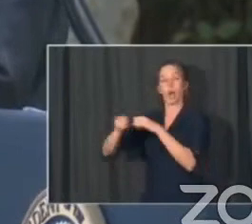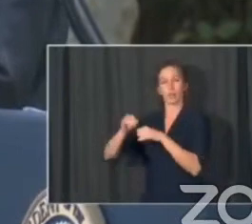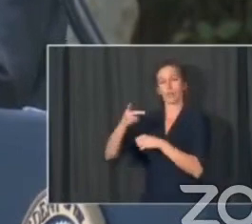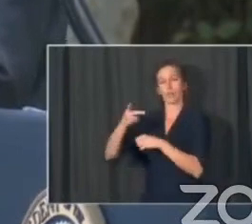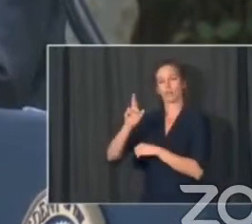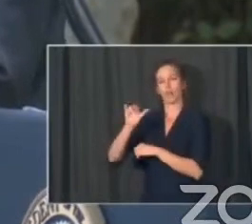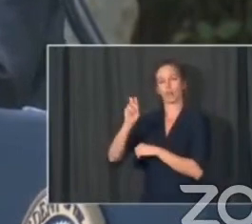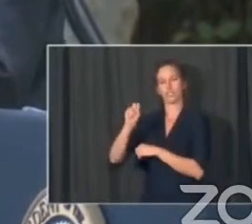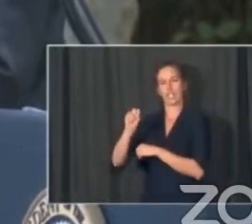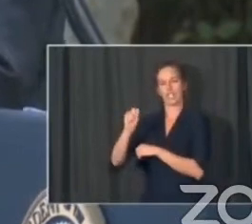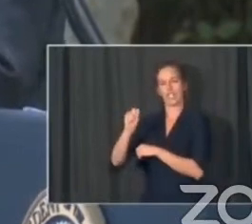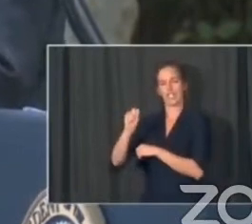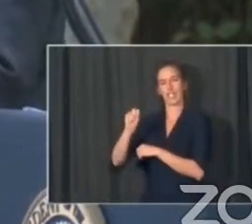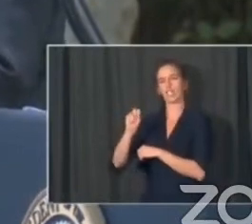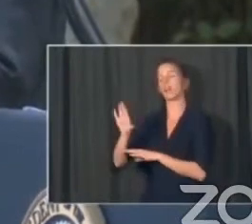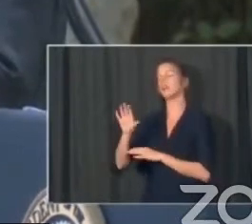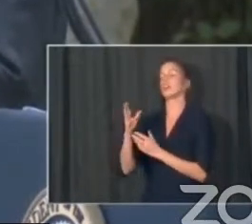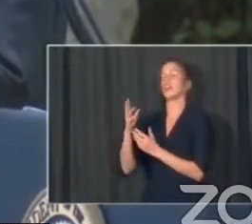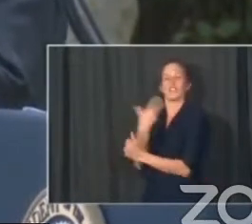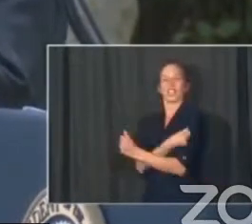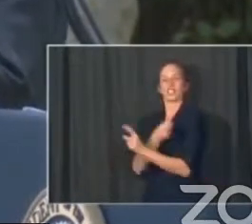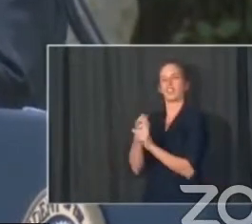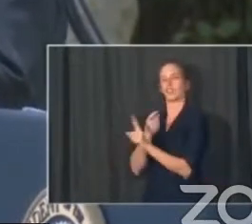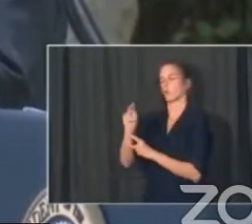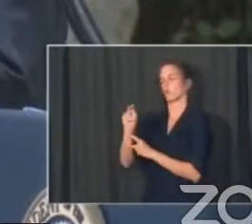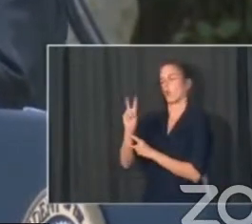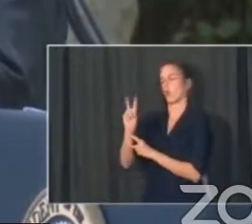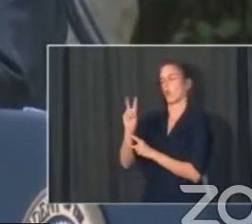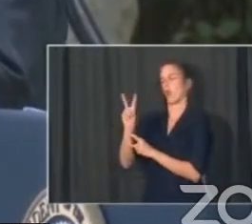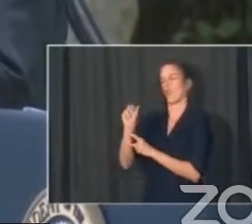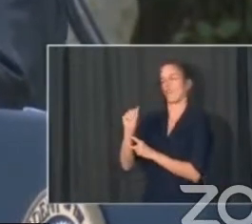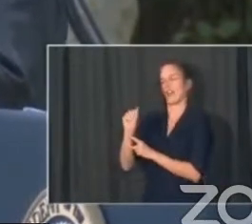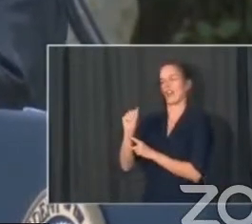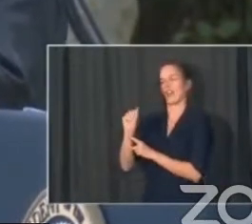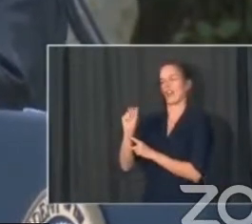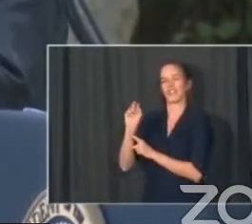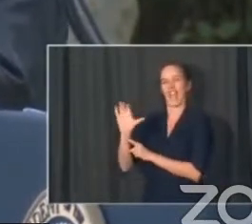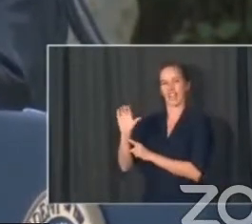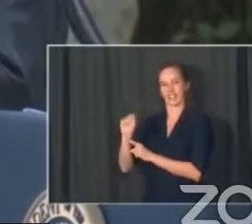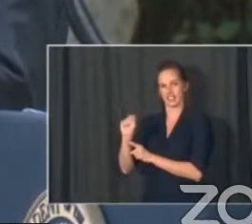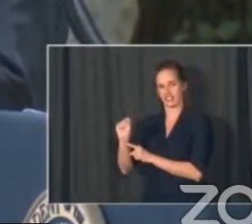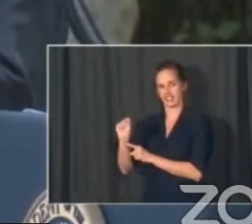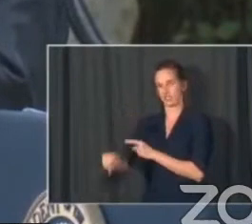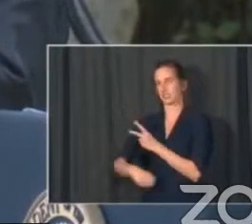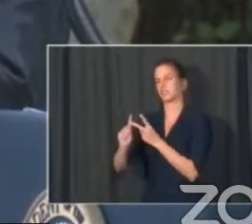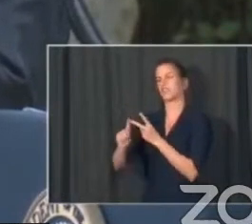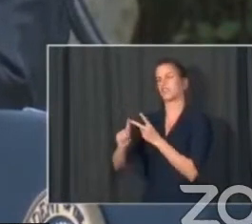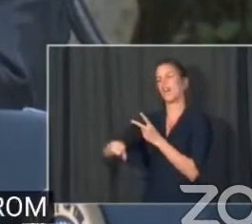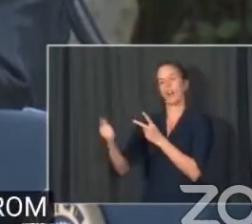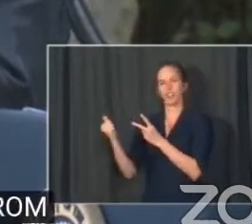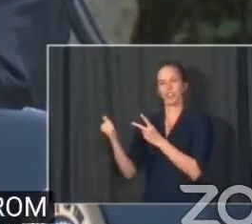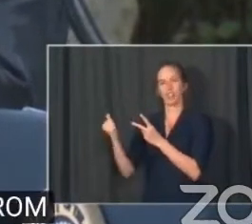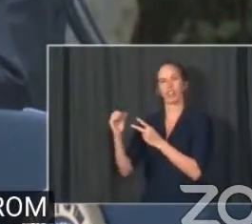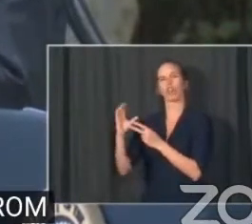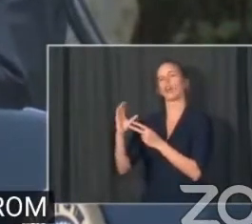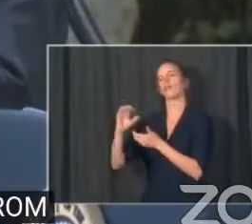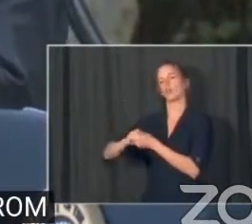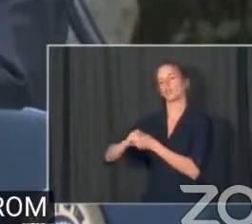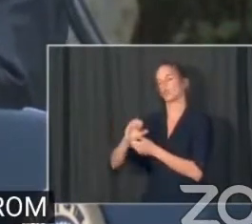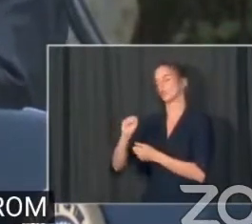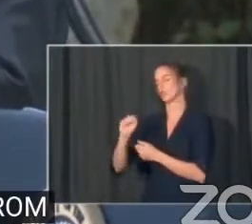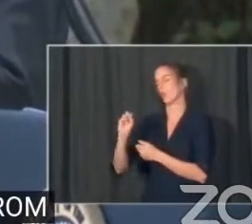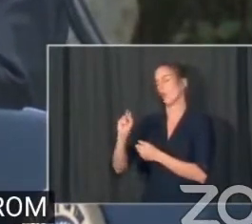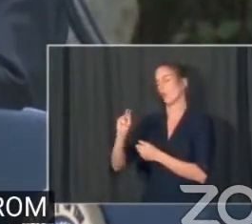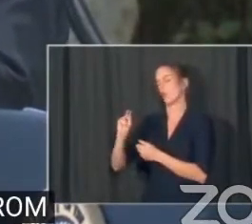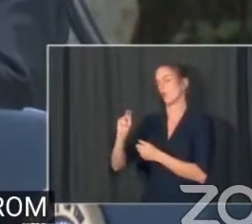one vaccine from a biotech company here in the US called Novavax de and Johnson another one Johnson from y a la partnership tercera que between tuvimos Sanofi and